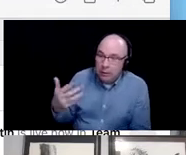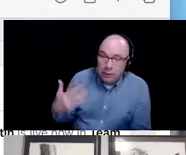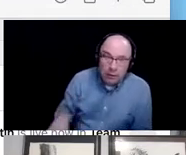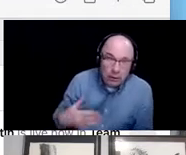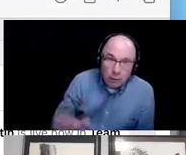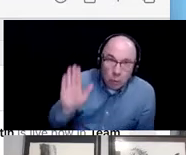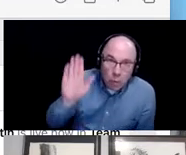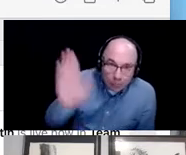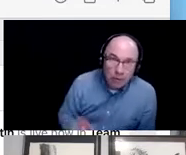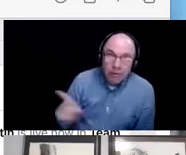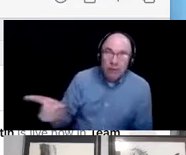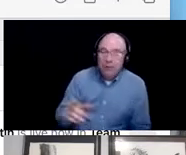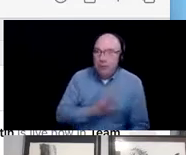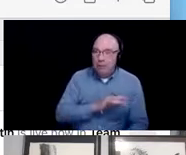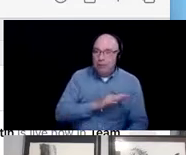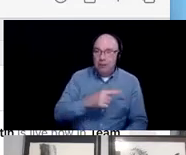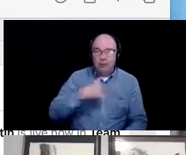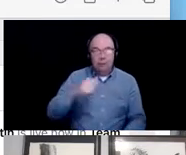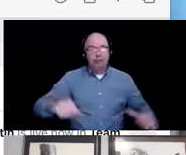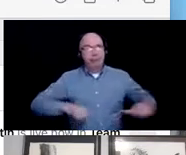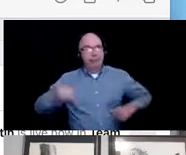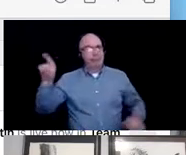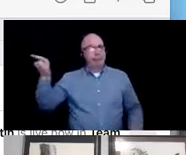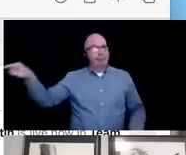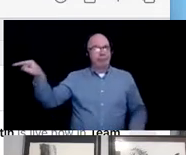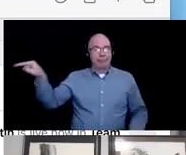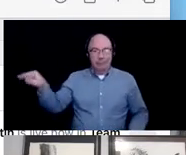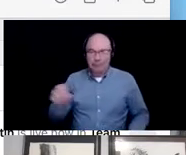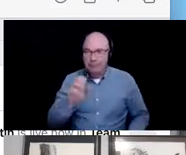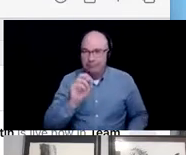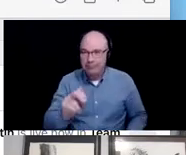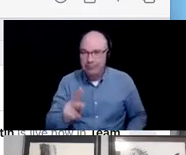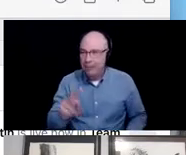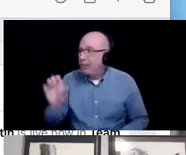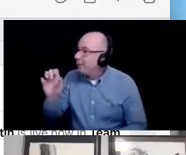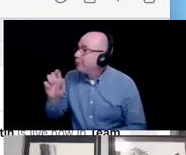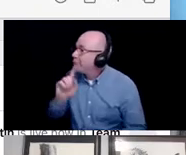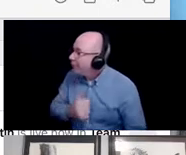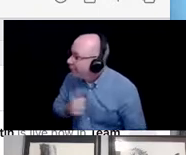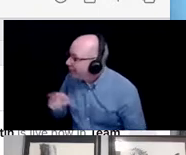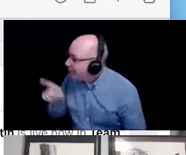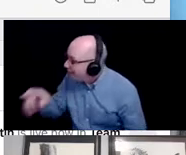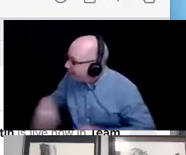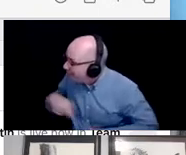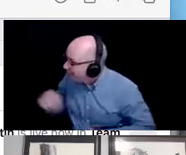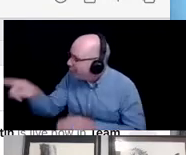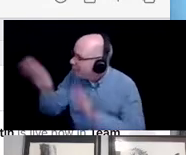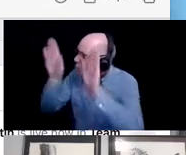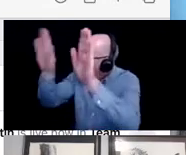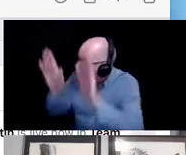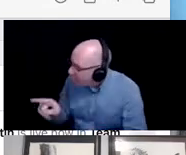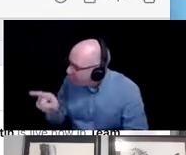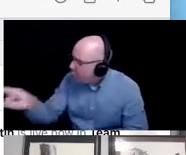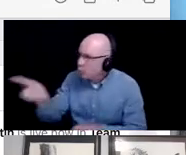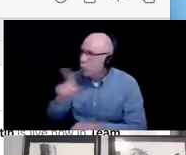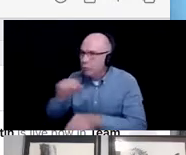a big deal. I'm going to brag on you, Bonnie, and you just embrace it tonight, okay? Because you have done amazing things and you've touched